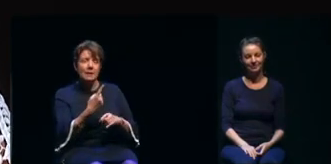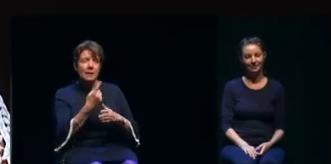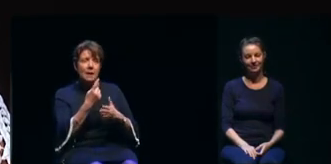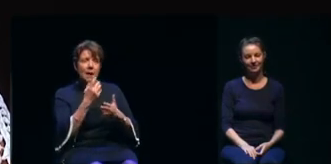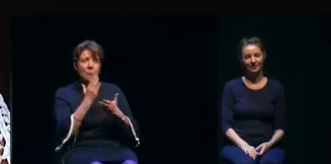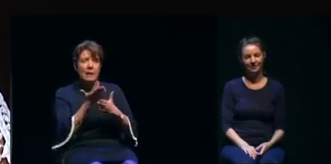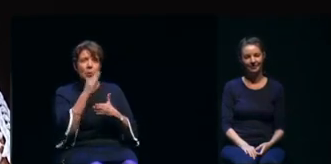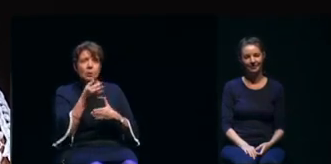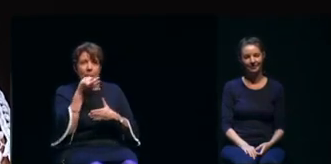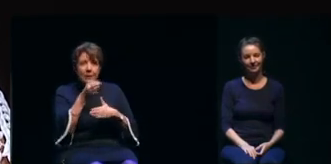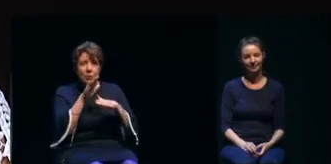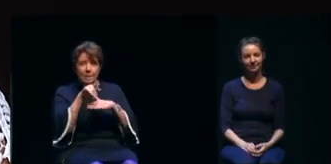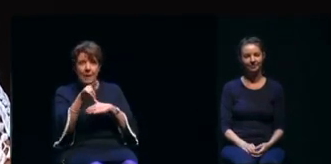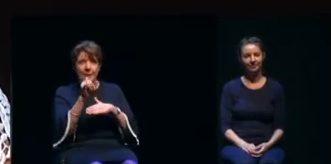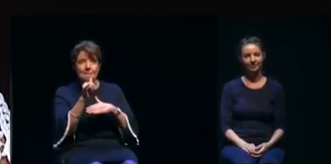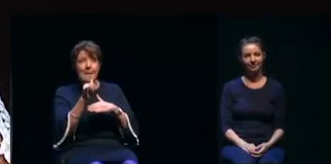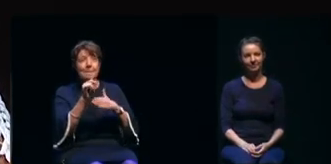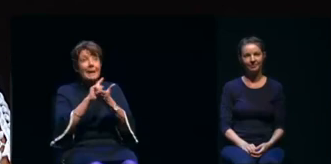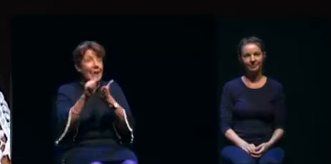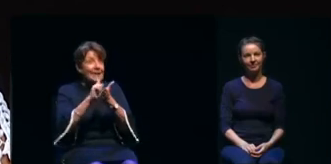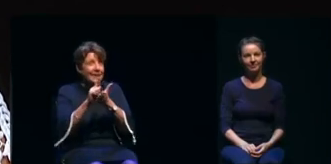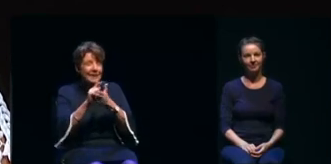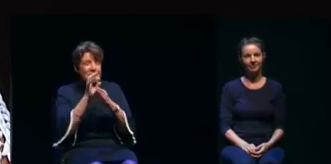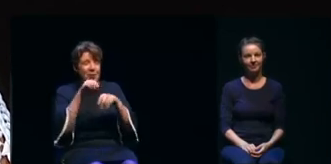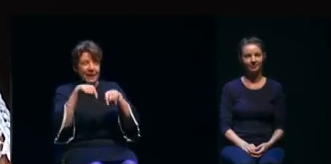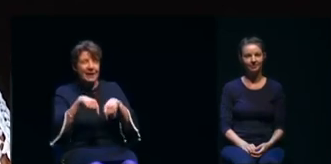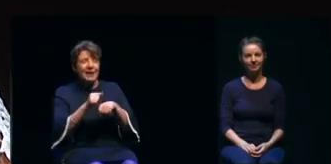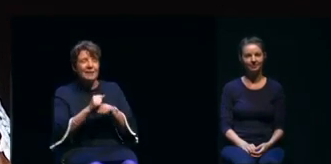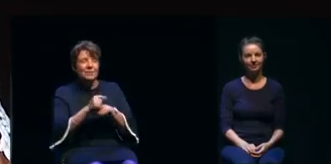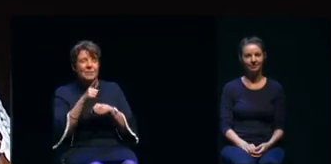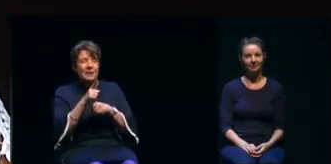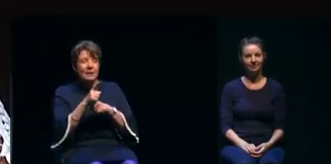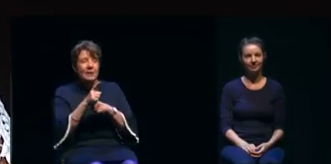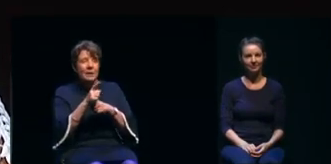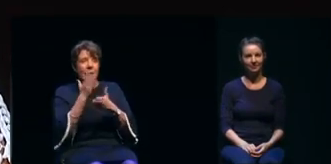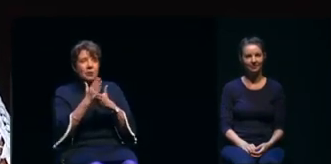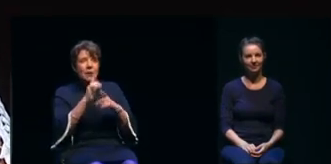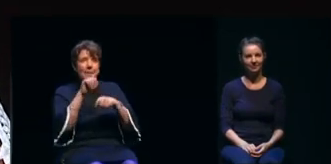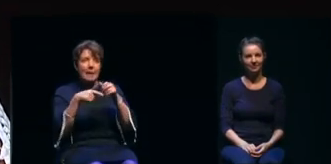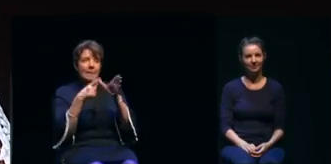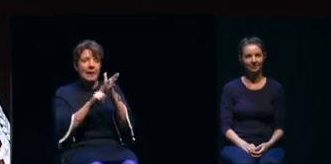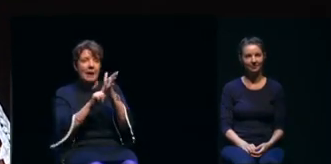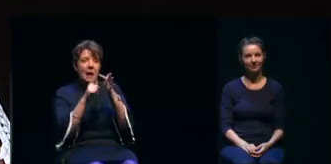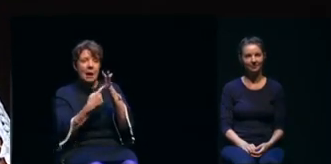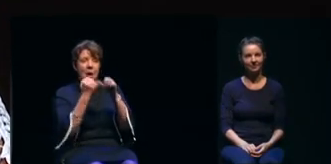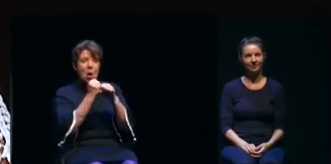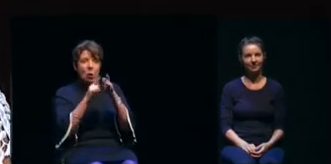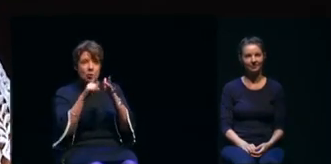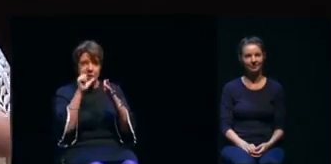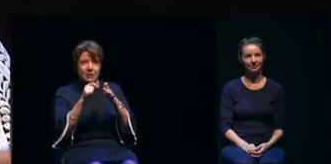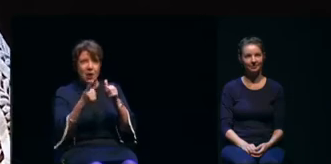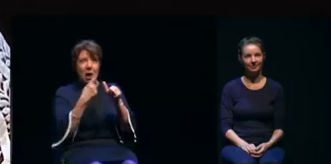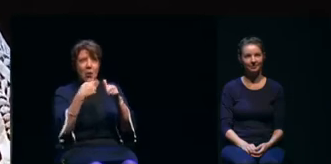really wanted to ask you about, but maybe off air, was about you sort of getting allergic to alcohol in your middle age,